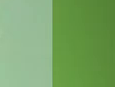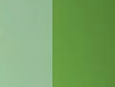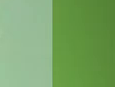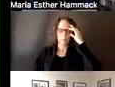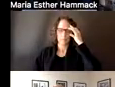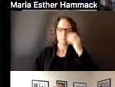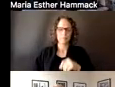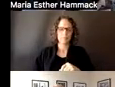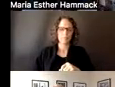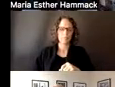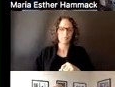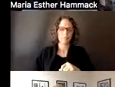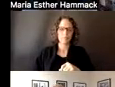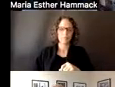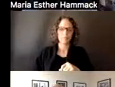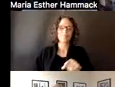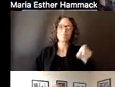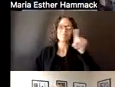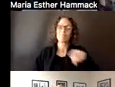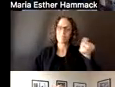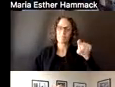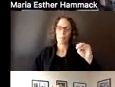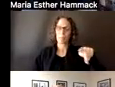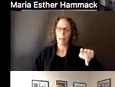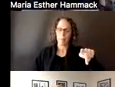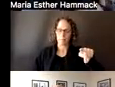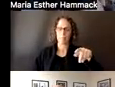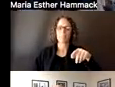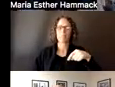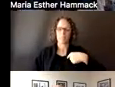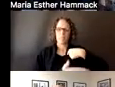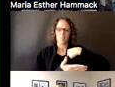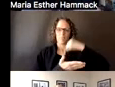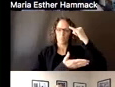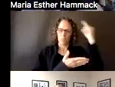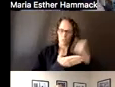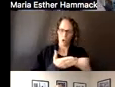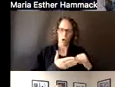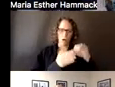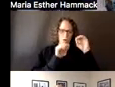screen. These are maps that I created just to give all of you